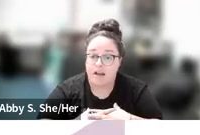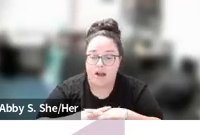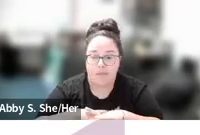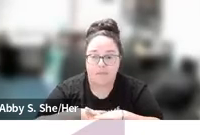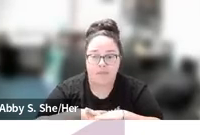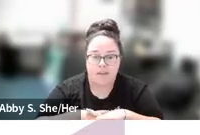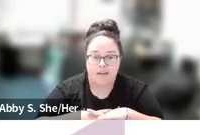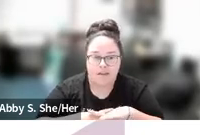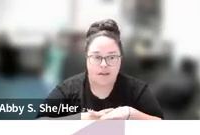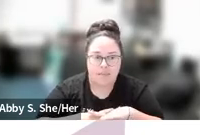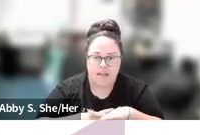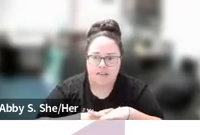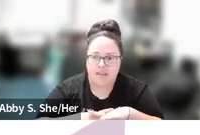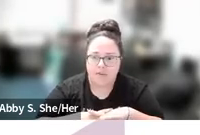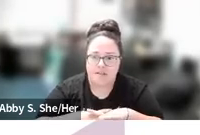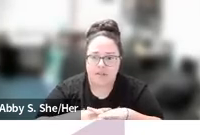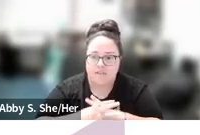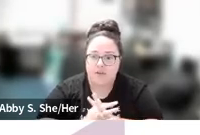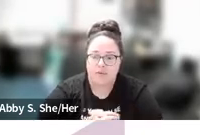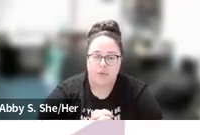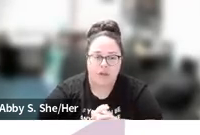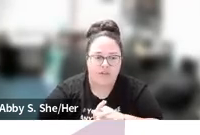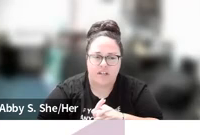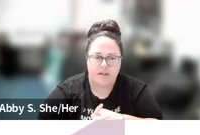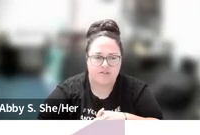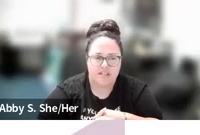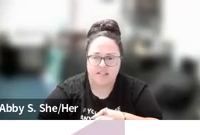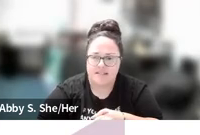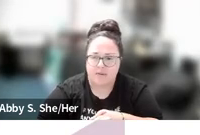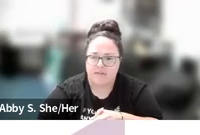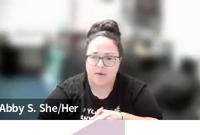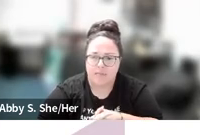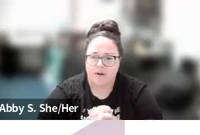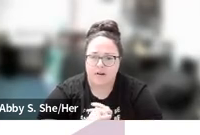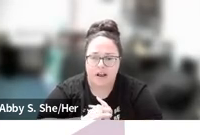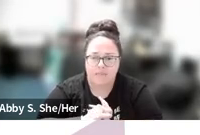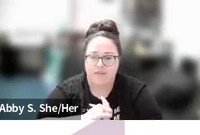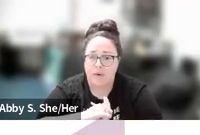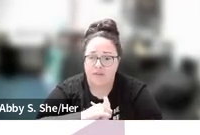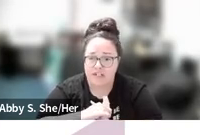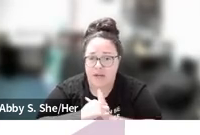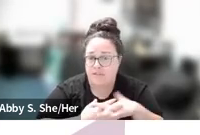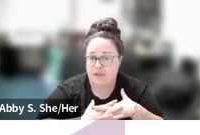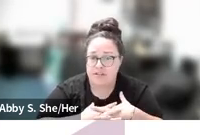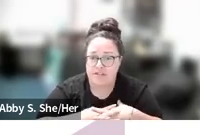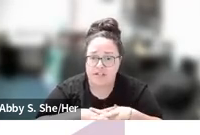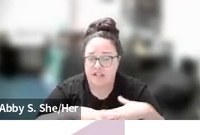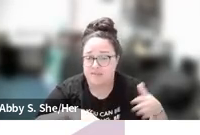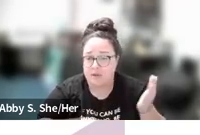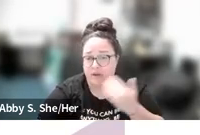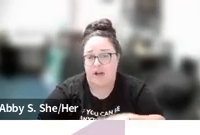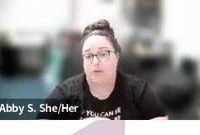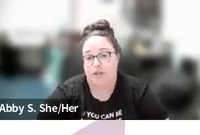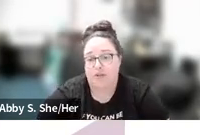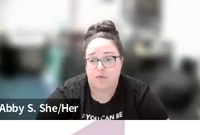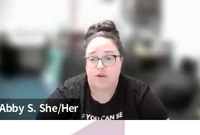any. But yeah, I think that'd be something if you, we'll have our email addresses or our phone number. If you wanna reach out after the presentation, that's